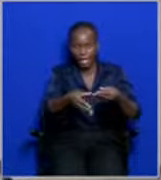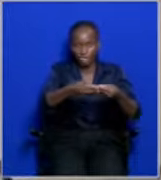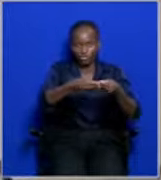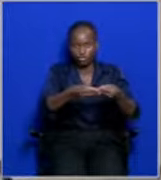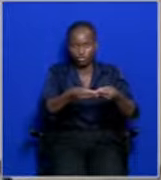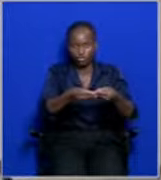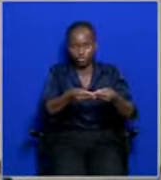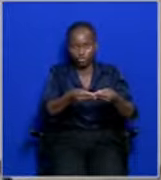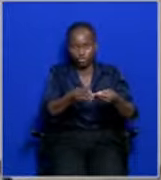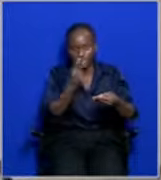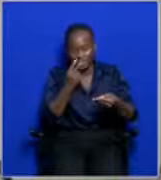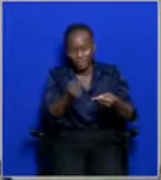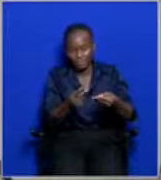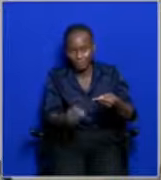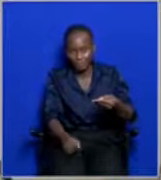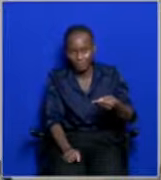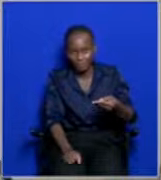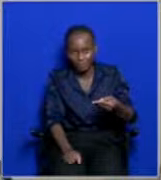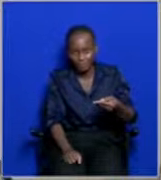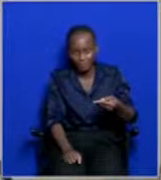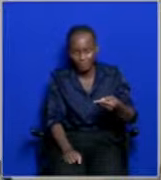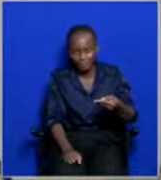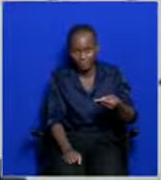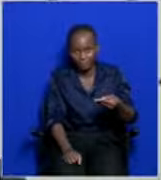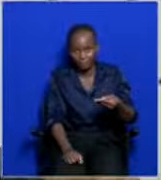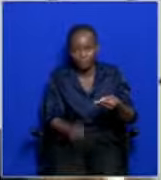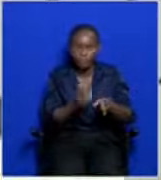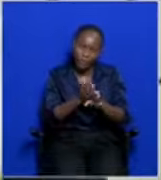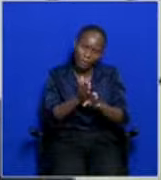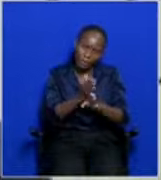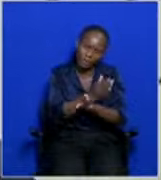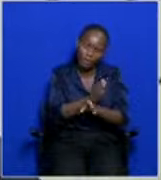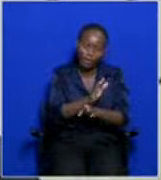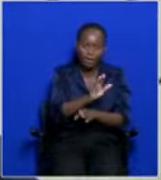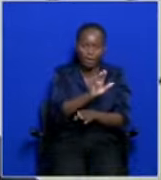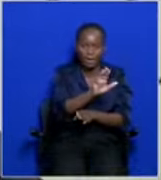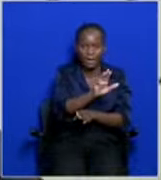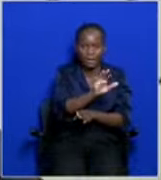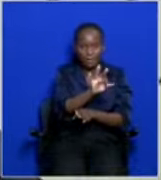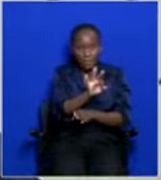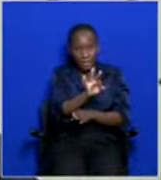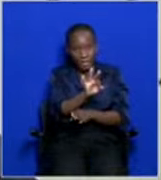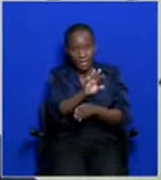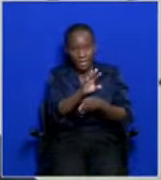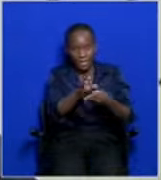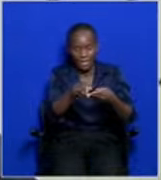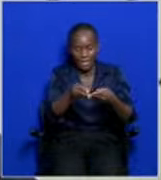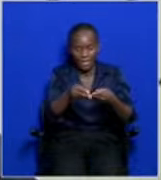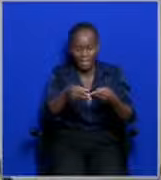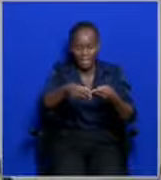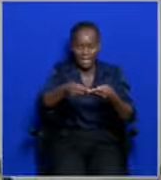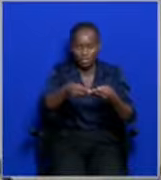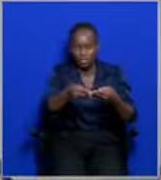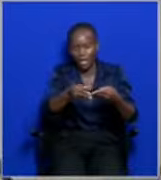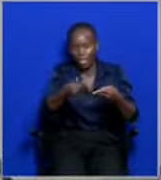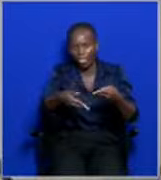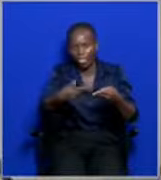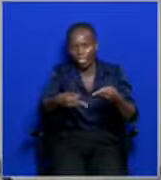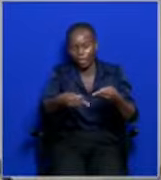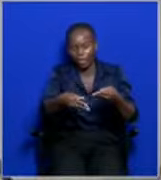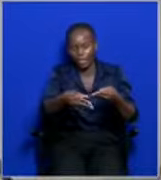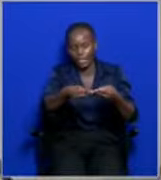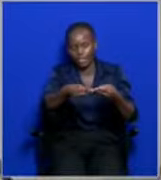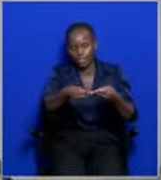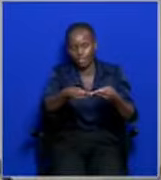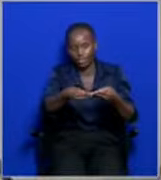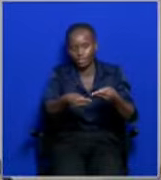flag. Just before page 93. The page before 93 has got a flag. Yes. Now, if you look at that flag, you'll see it's got a